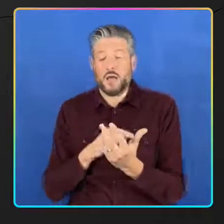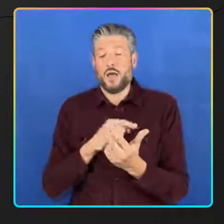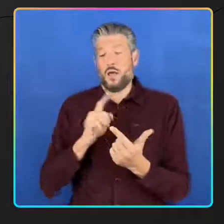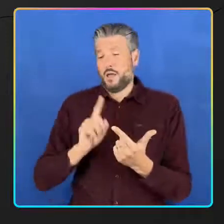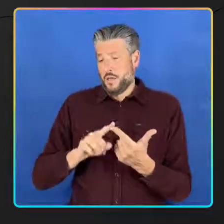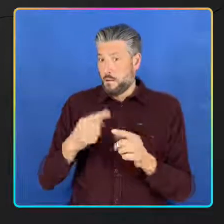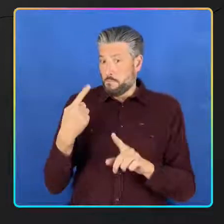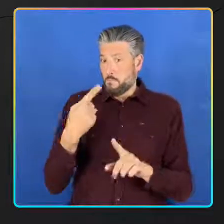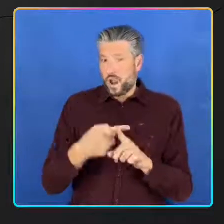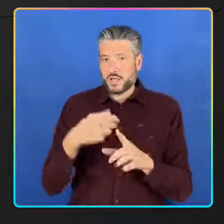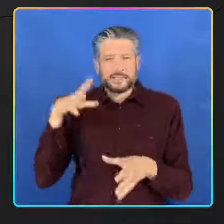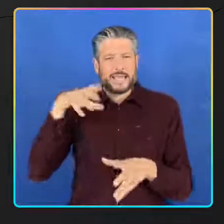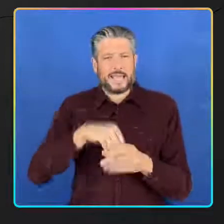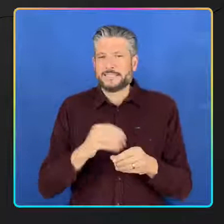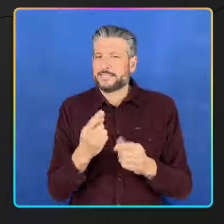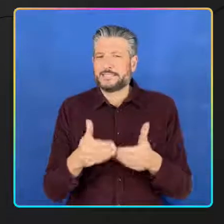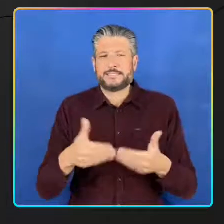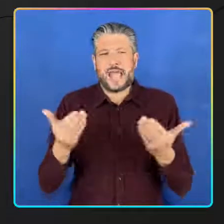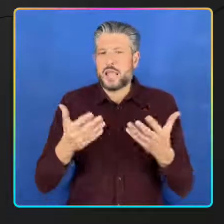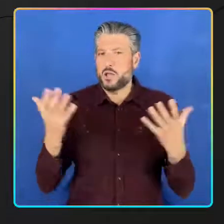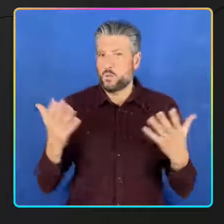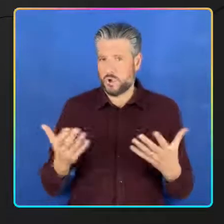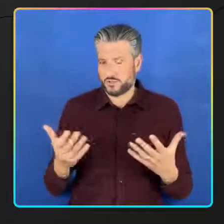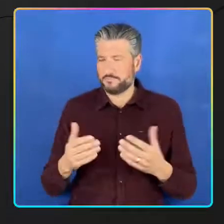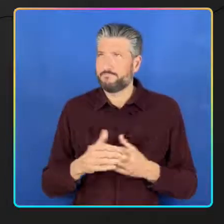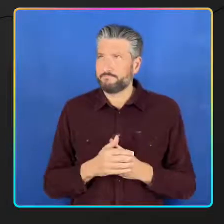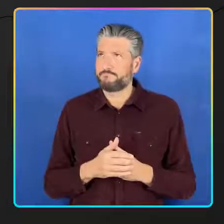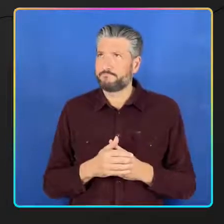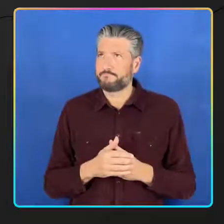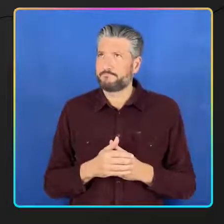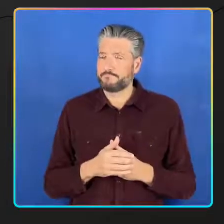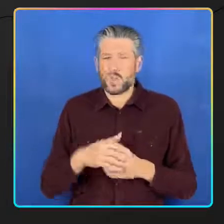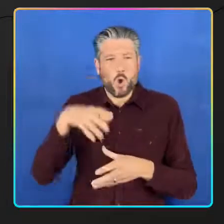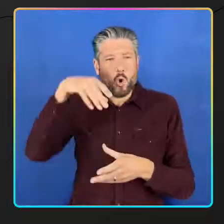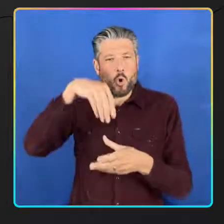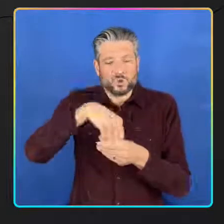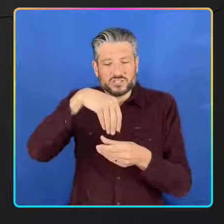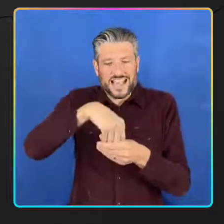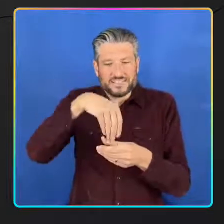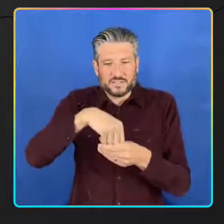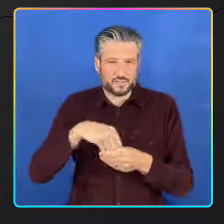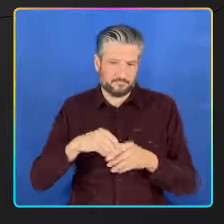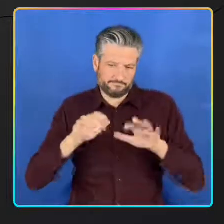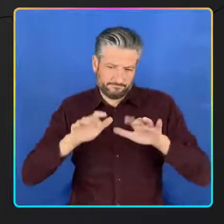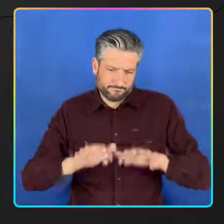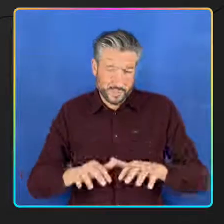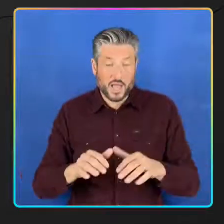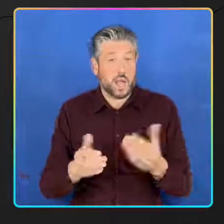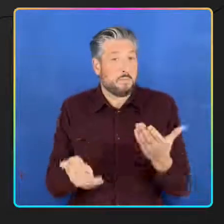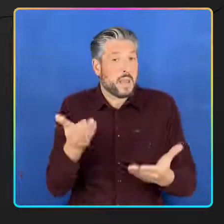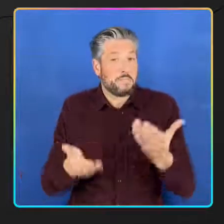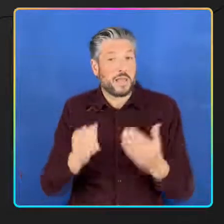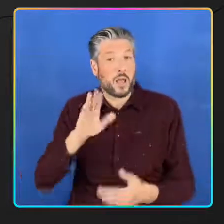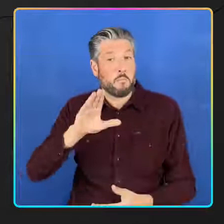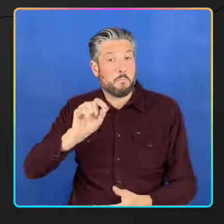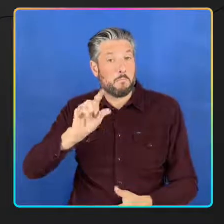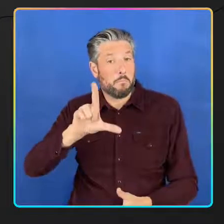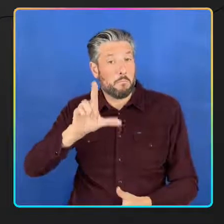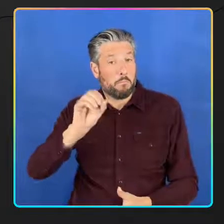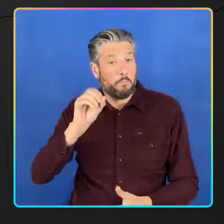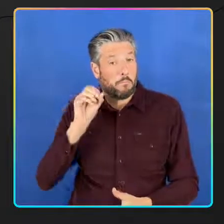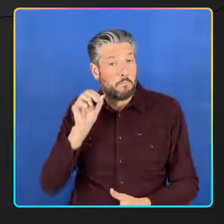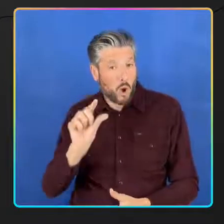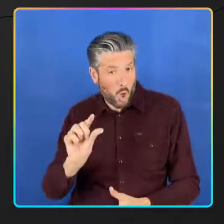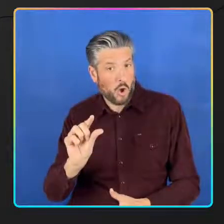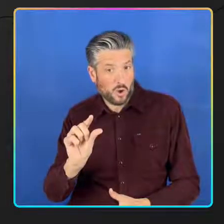spend most time would be producing content. So I could be writing my blog, like blog posts about things that I learn. They